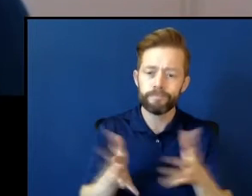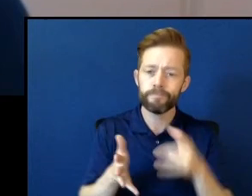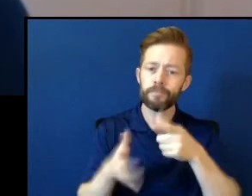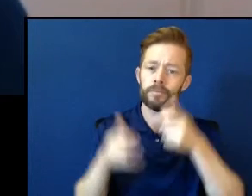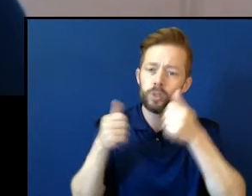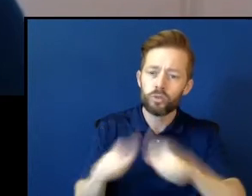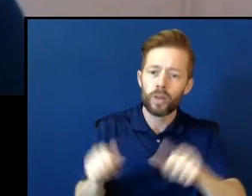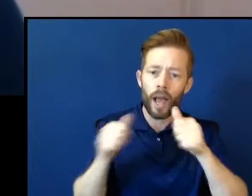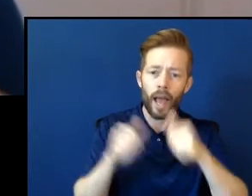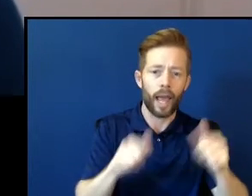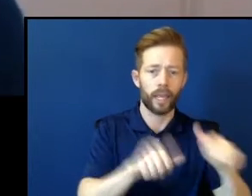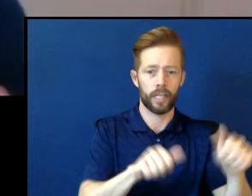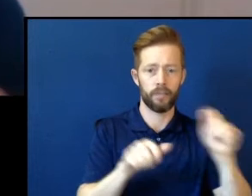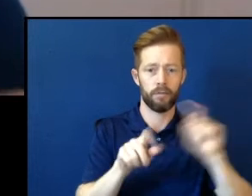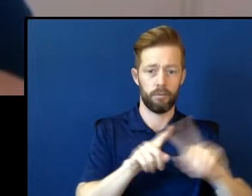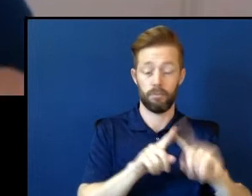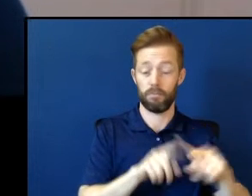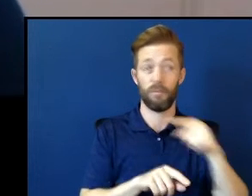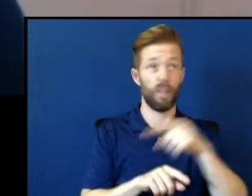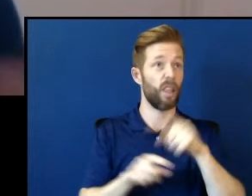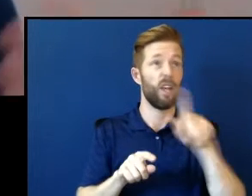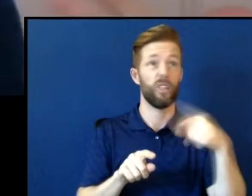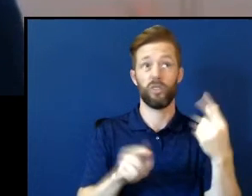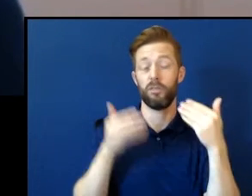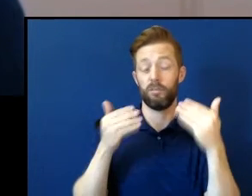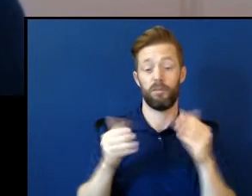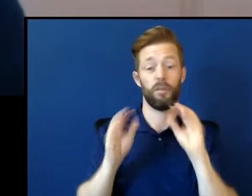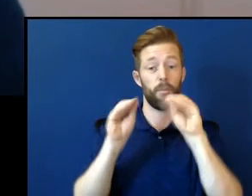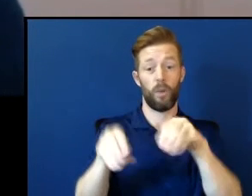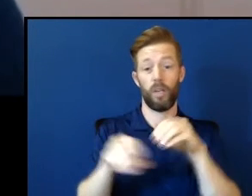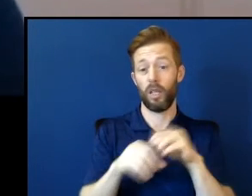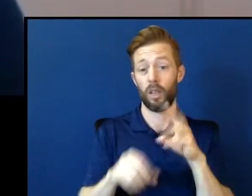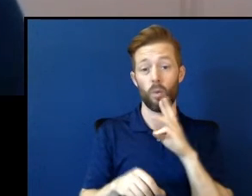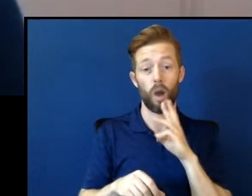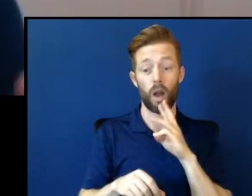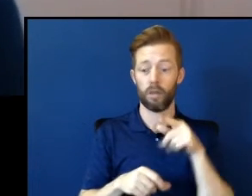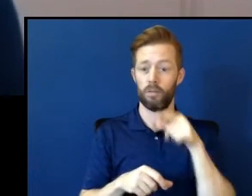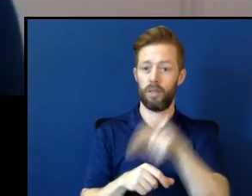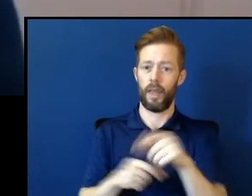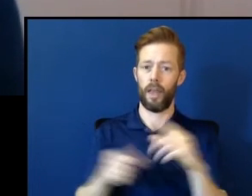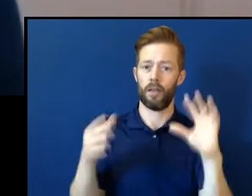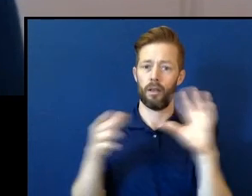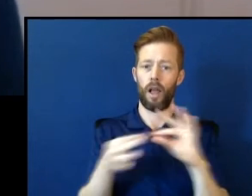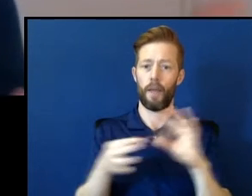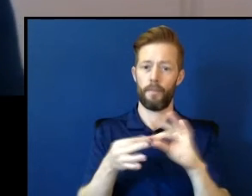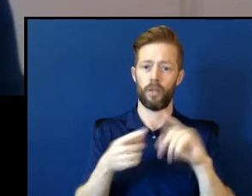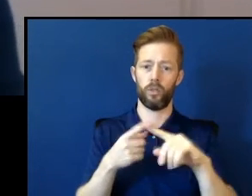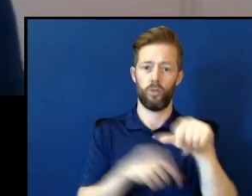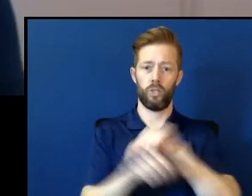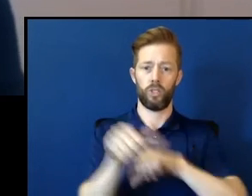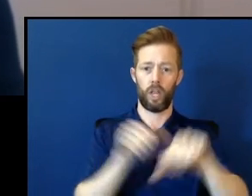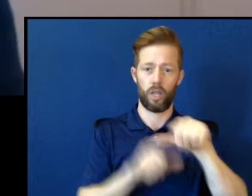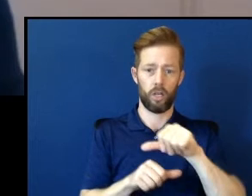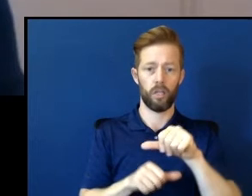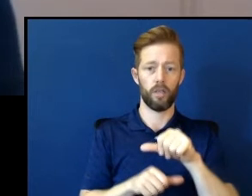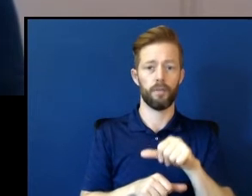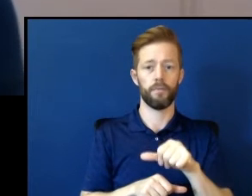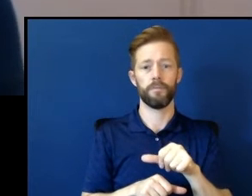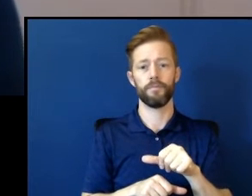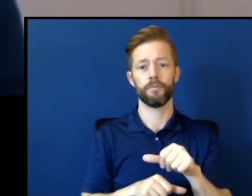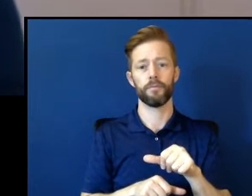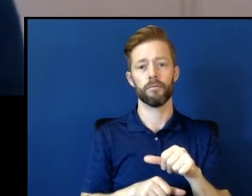to try different things. And then they just put it in the water, and they were commenting to each